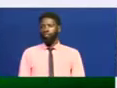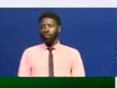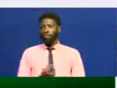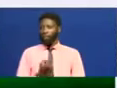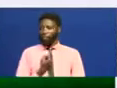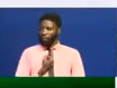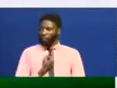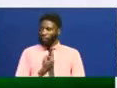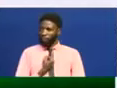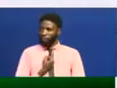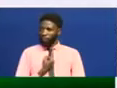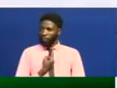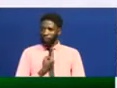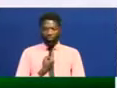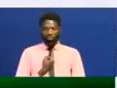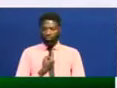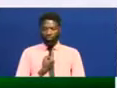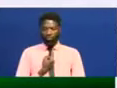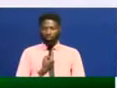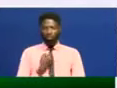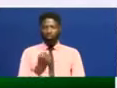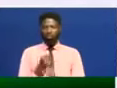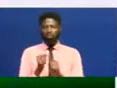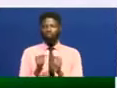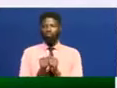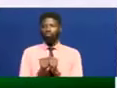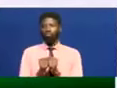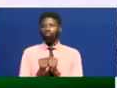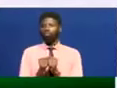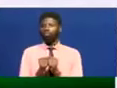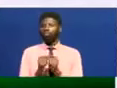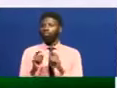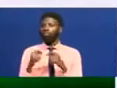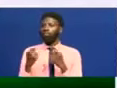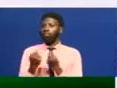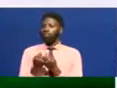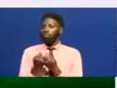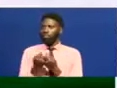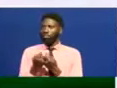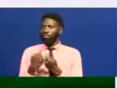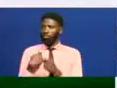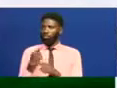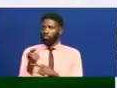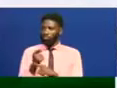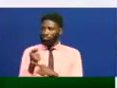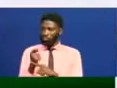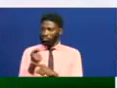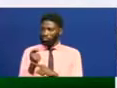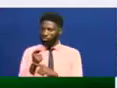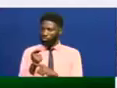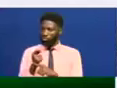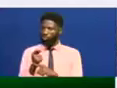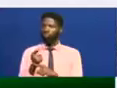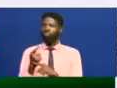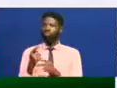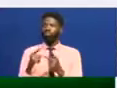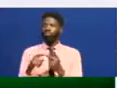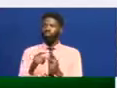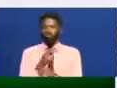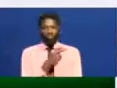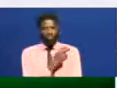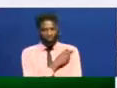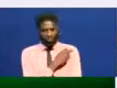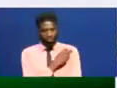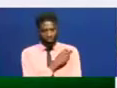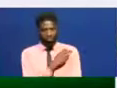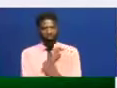I myself alone. I've done with my fellow people whom I've trained, I've consulted.